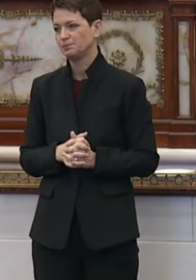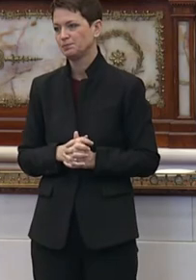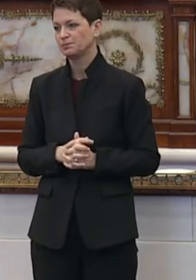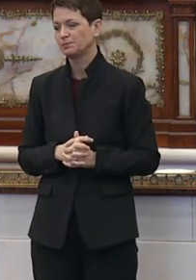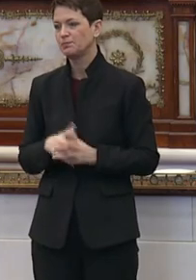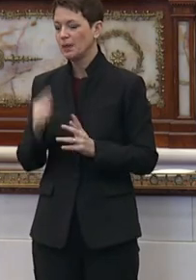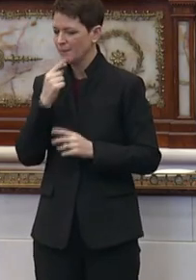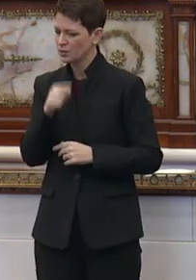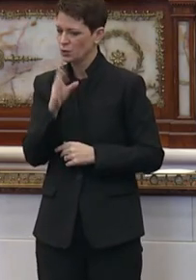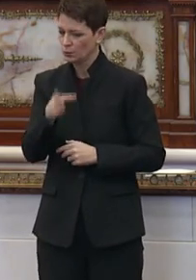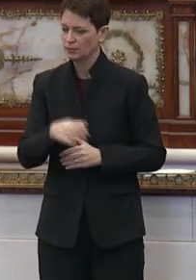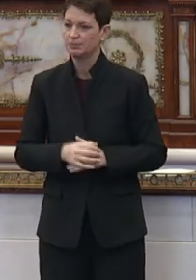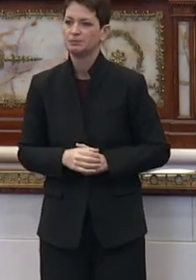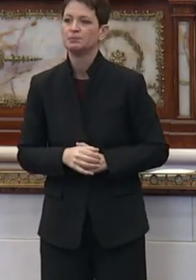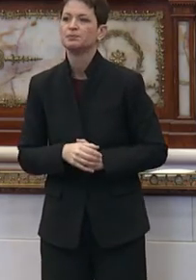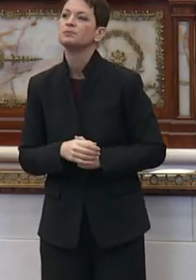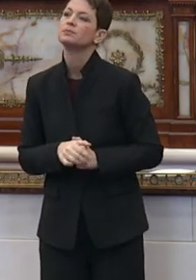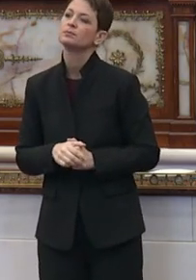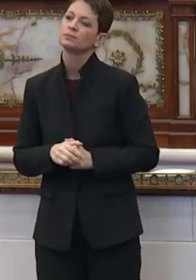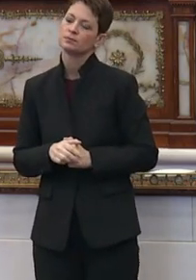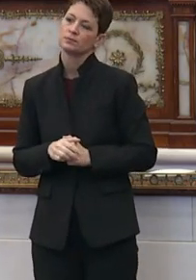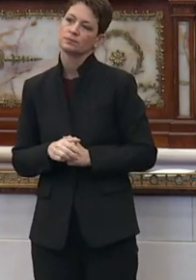I tell you. We'll miss her.